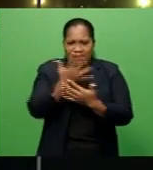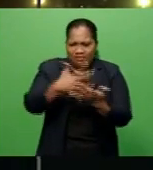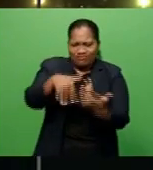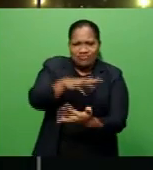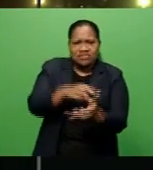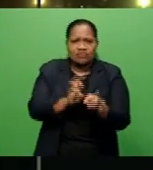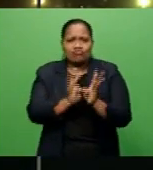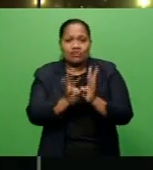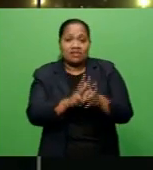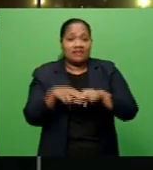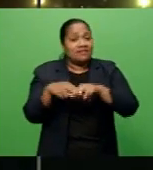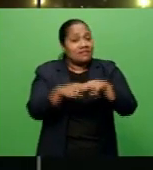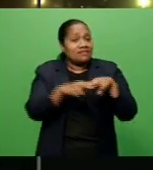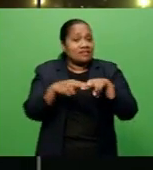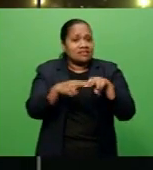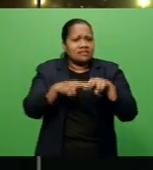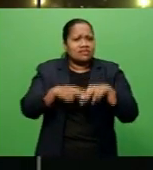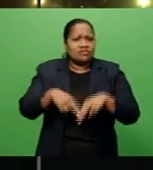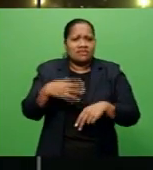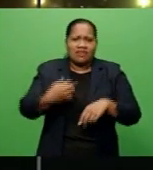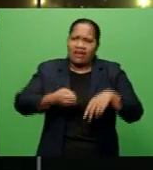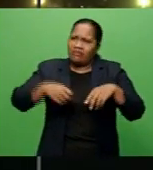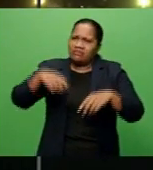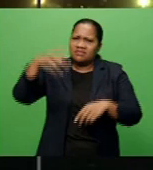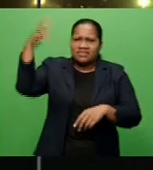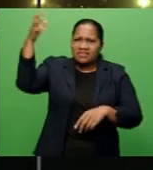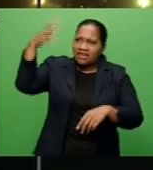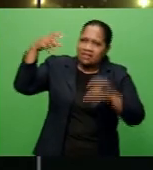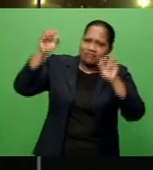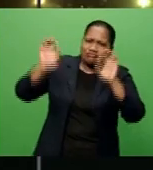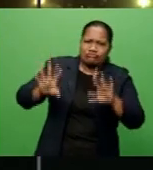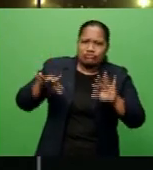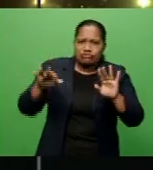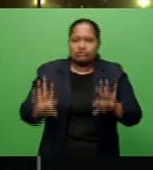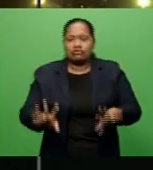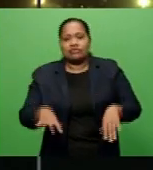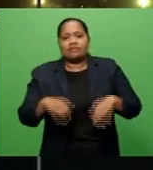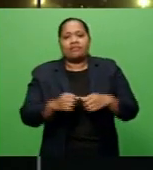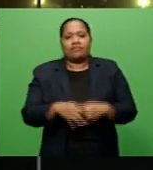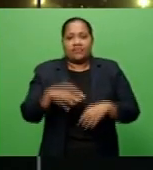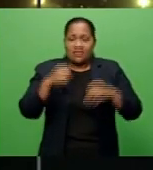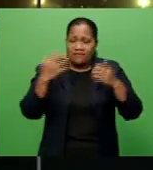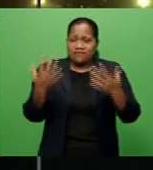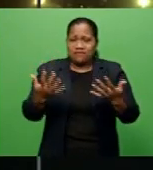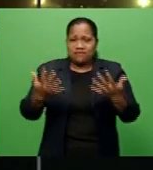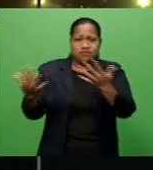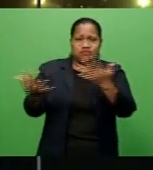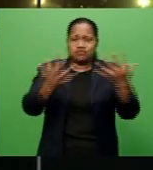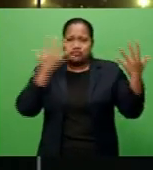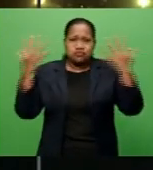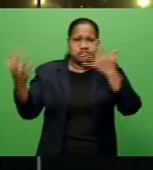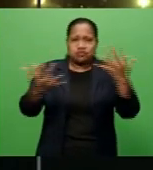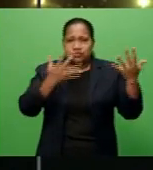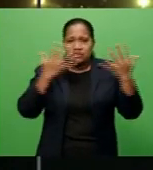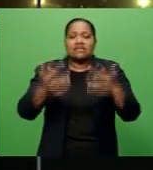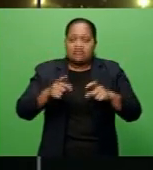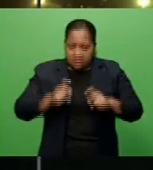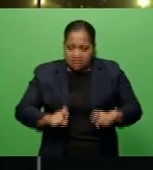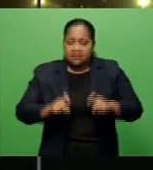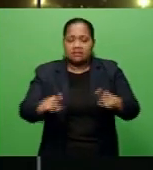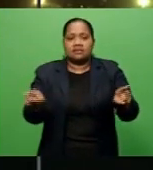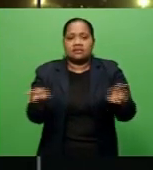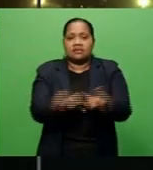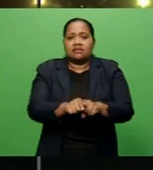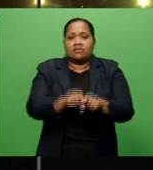with conditions ranging from sunshine to showers. Gale and heavy rain warnings remain in force for Vanua, Levu, Taviuni, Lomaiviti and the Lau